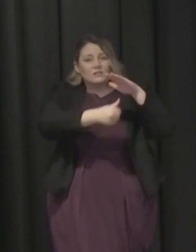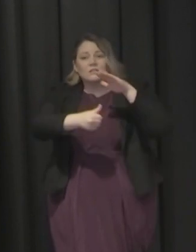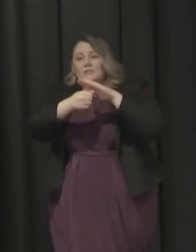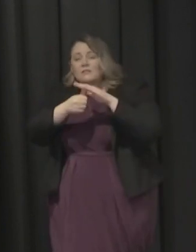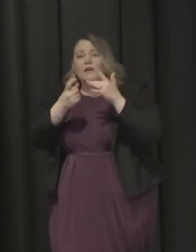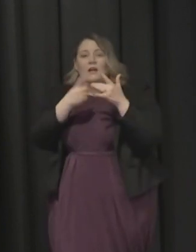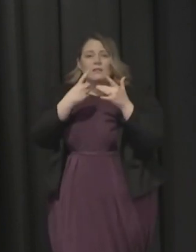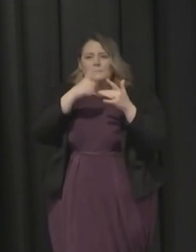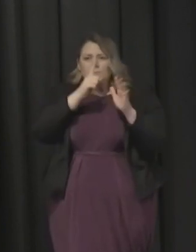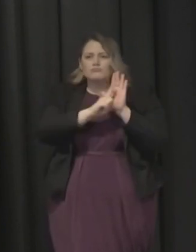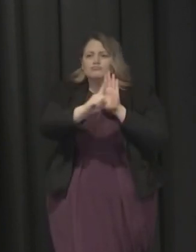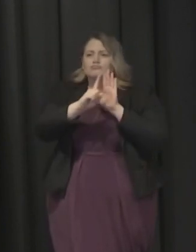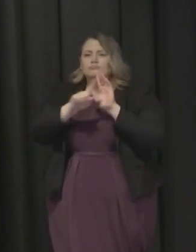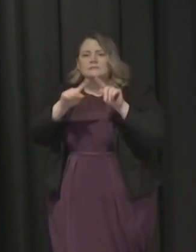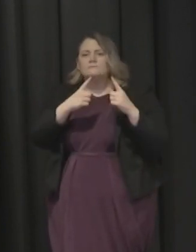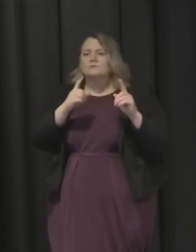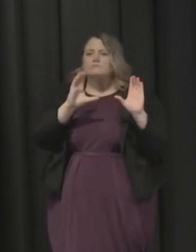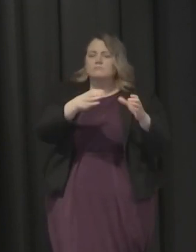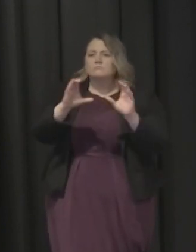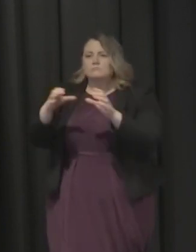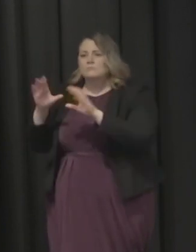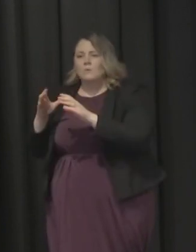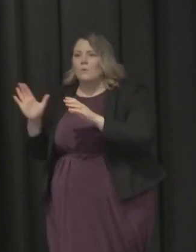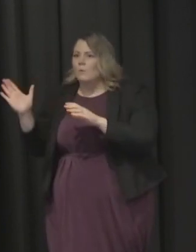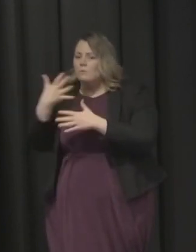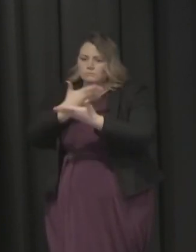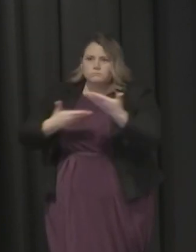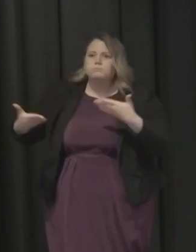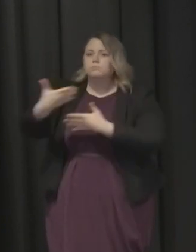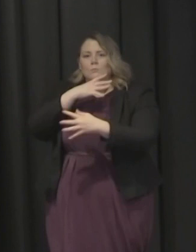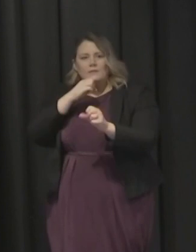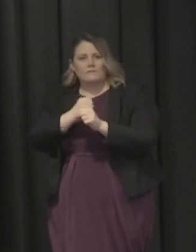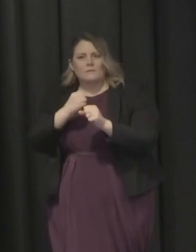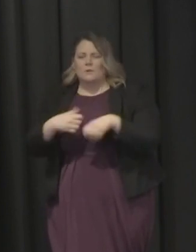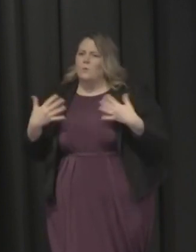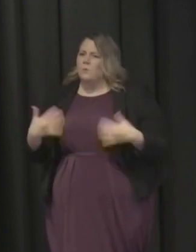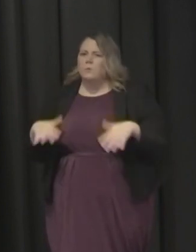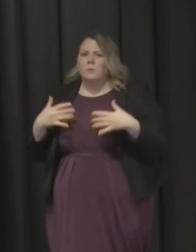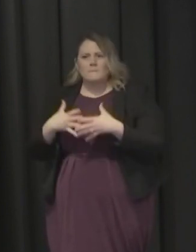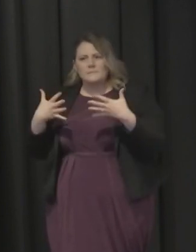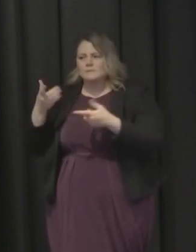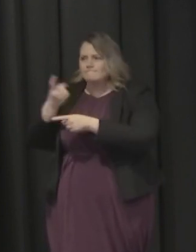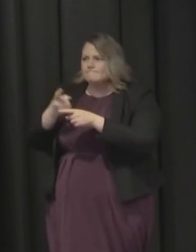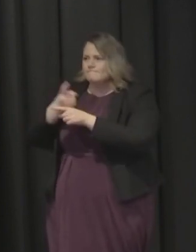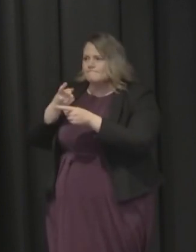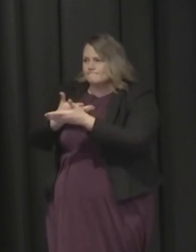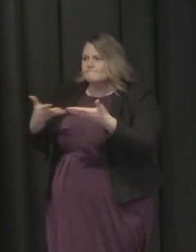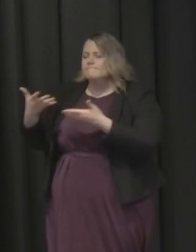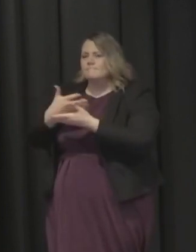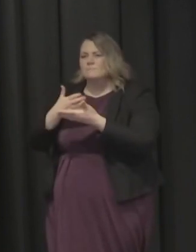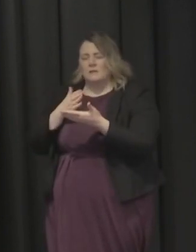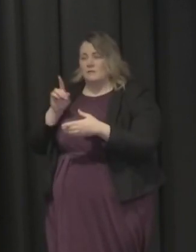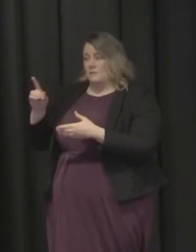construction industry and construction businesses most affected by the building sector lockdown. We'll be providing